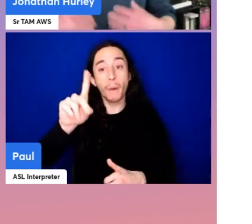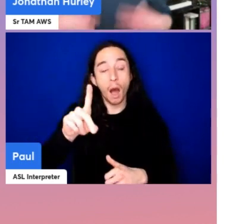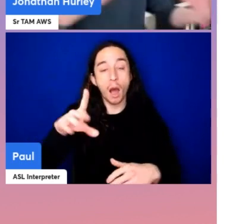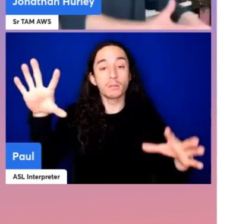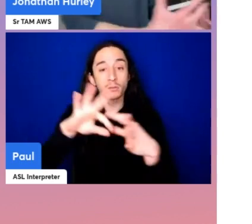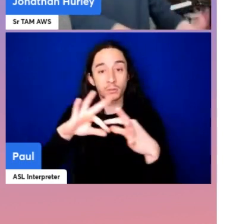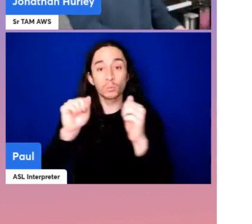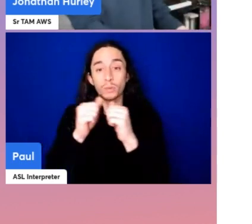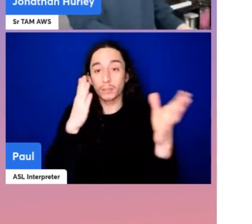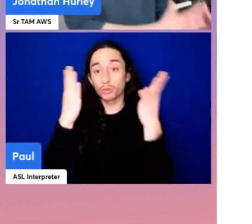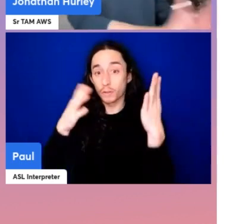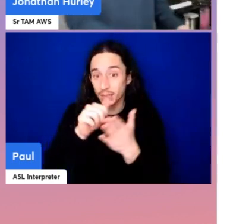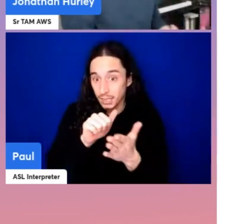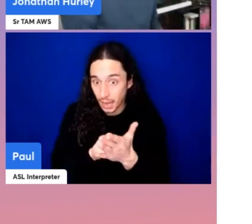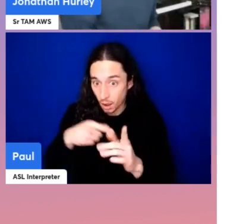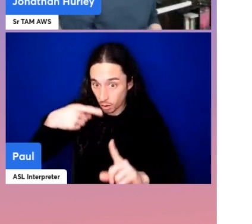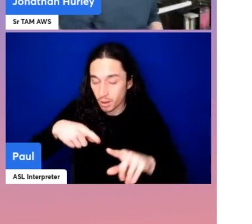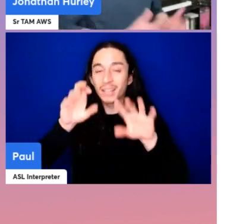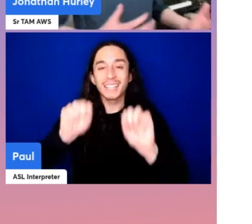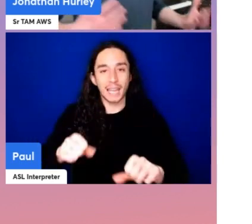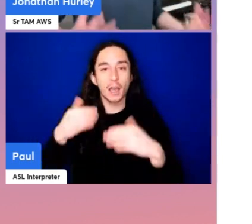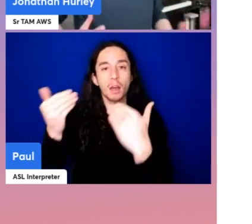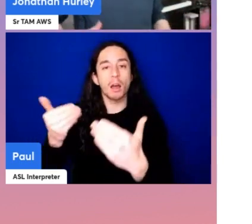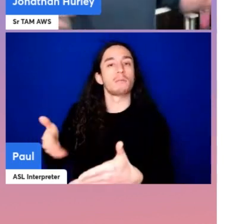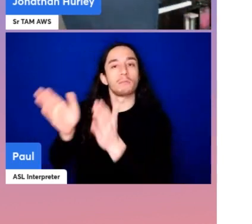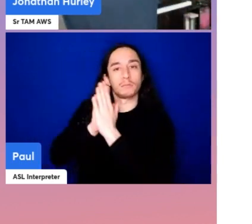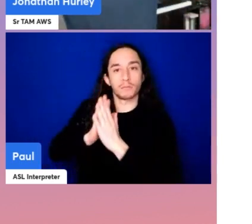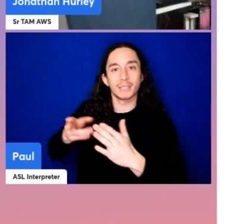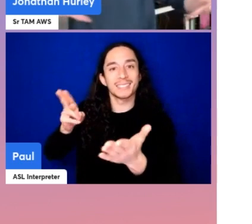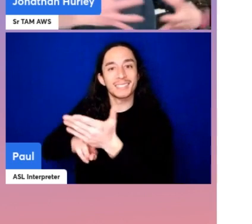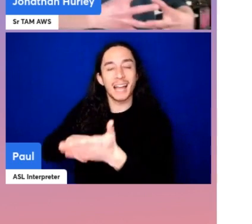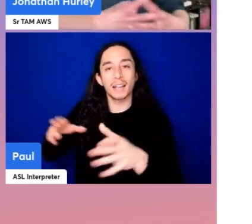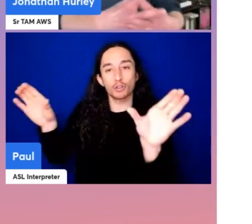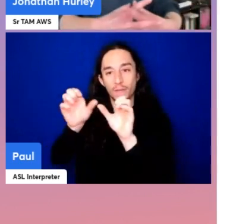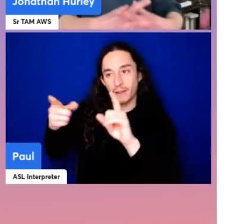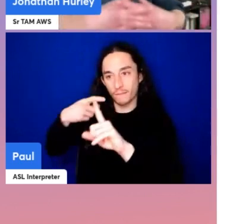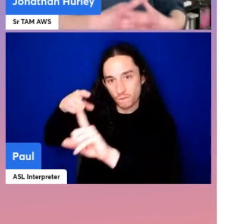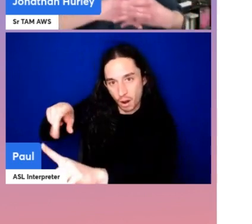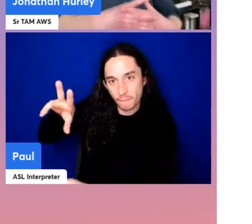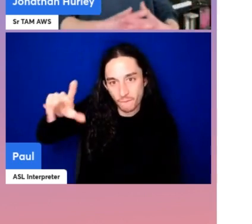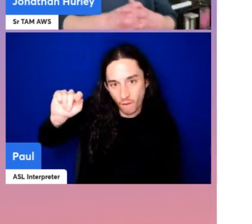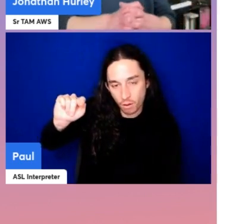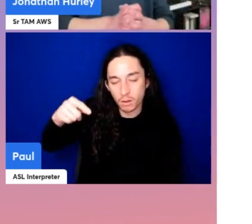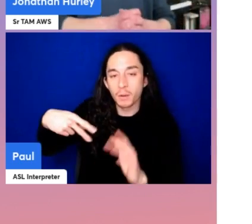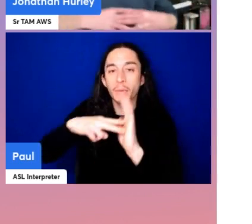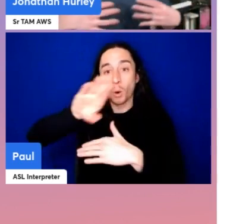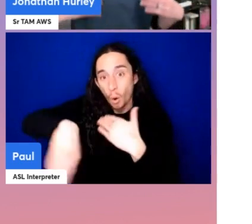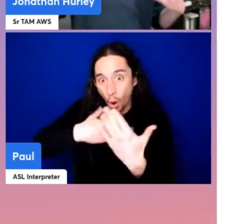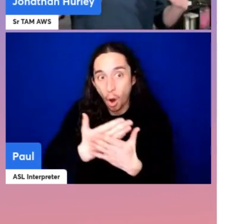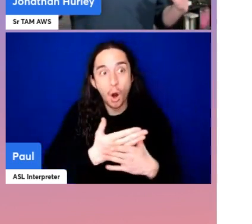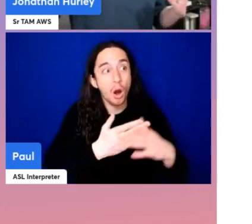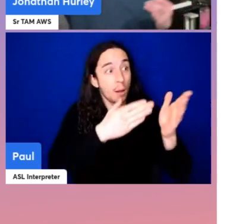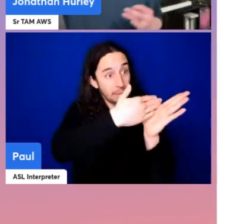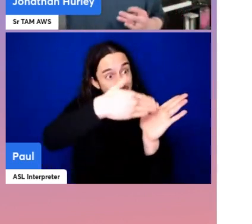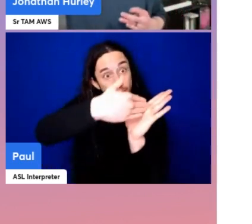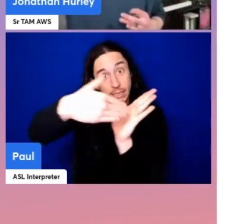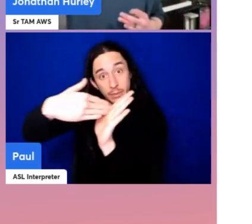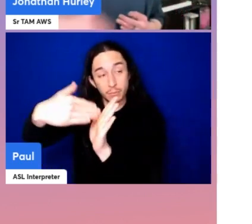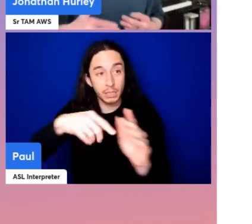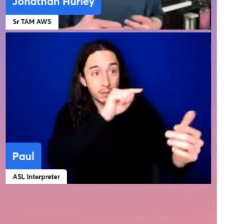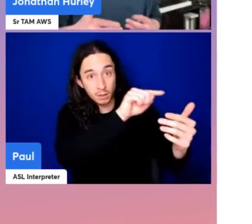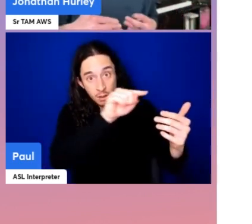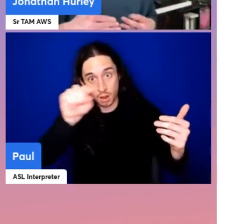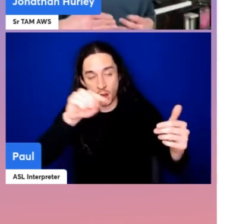account can request a signed certificate from Vault. So all of these pieces now come together, and if we